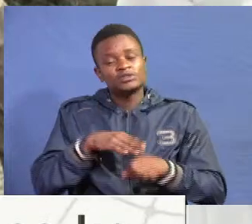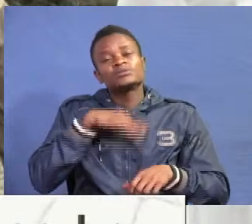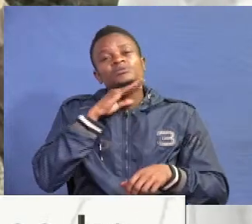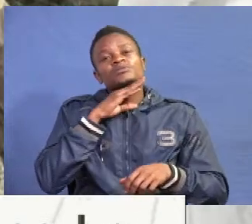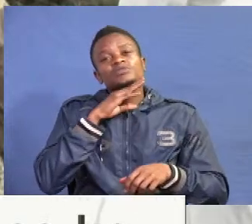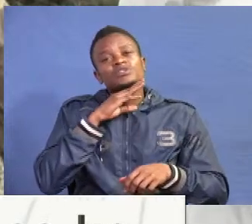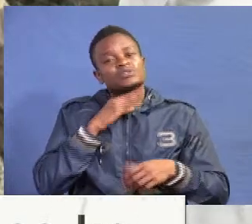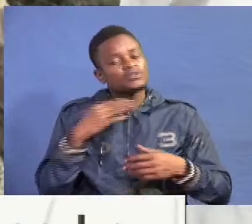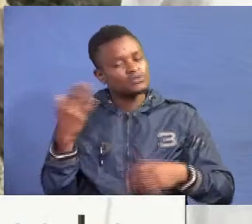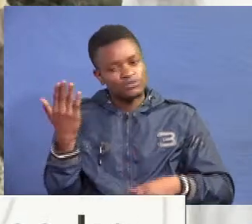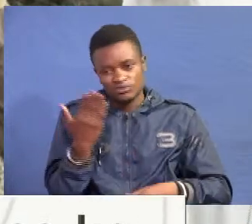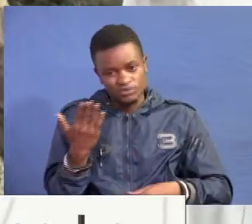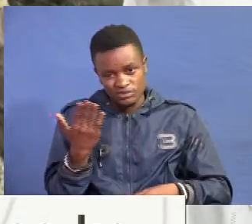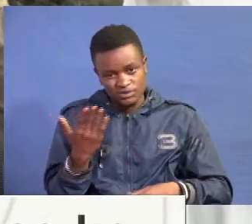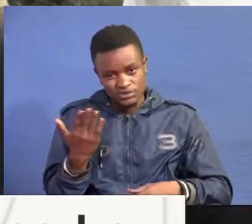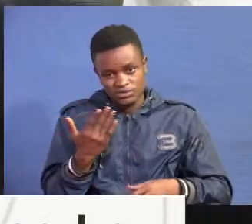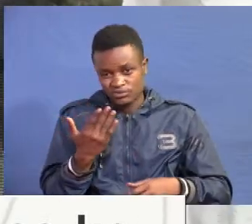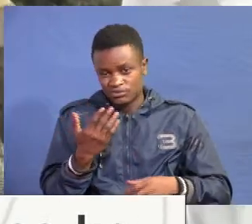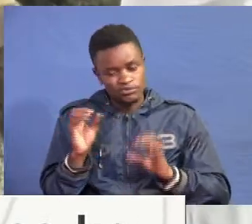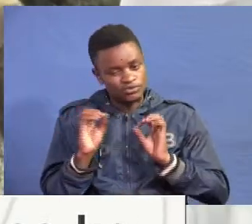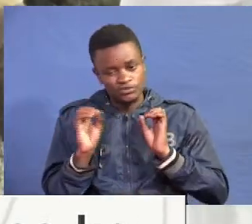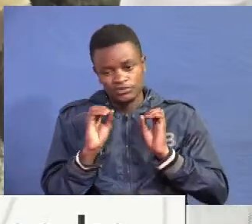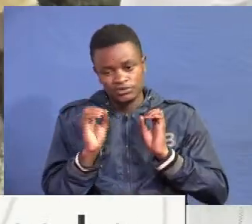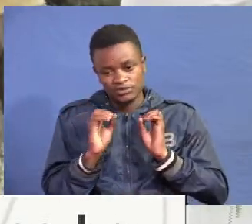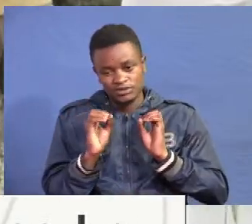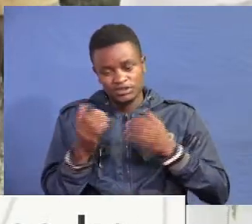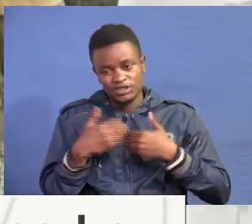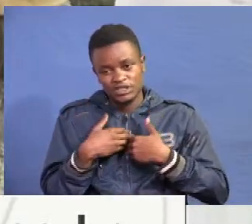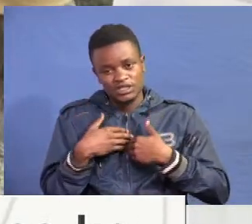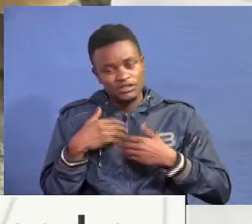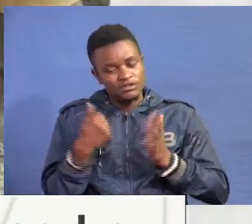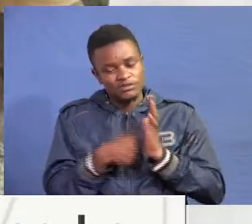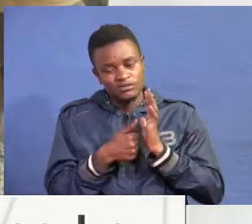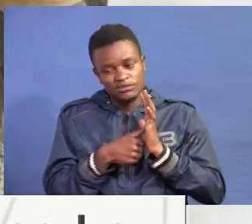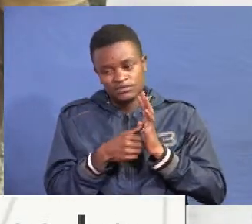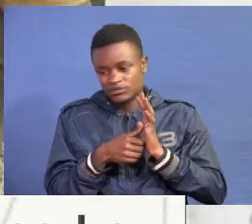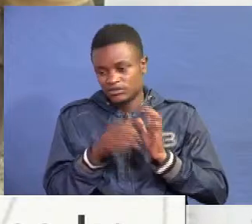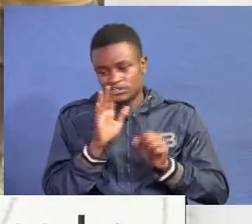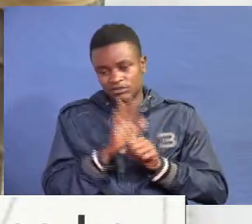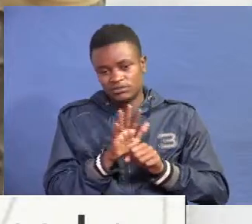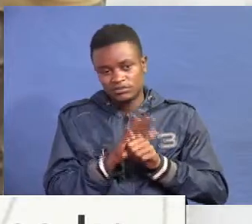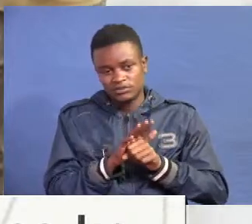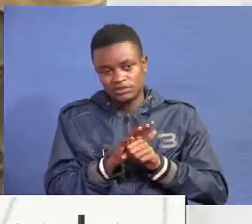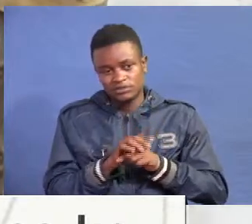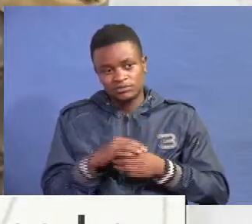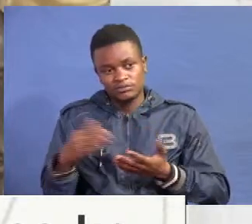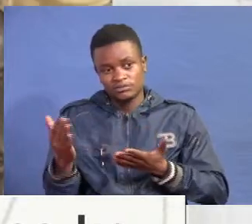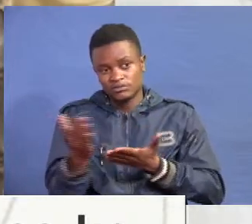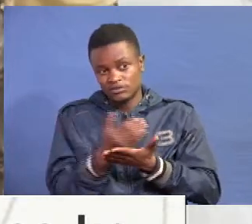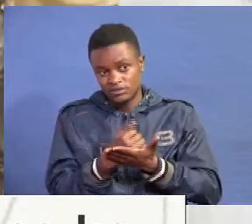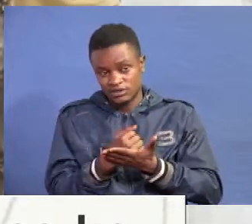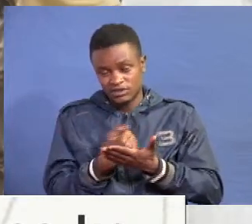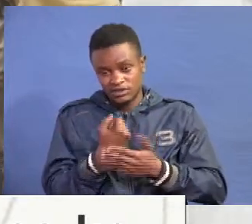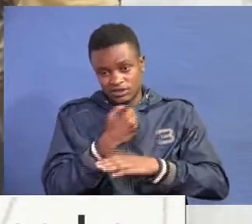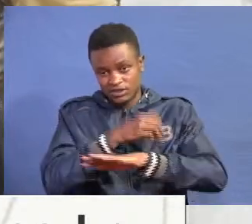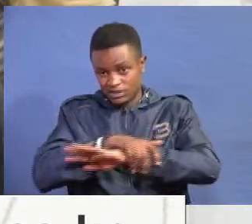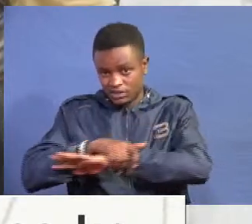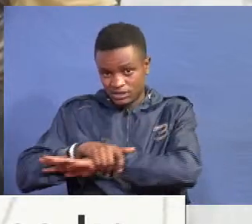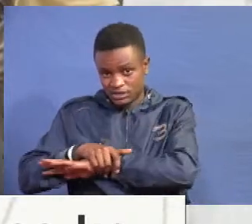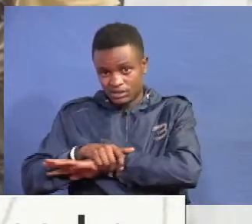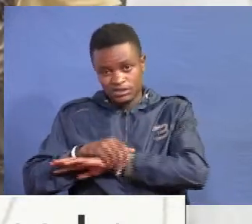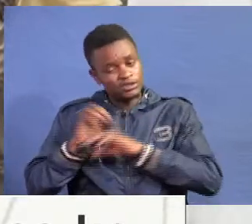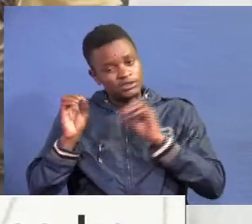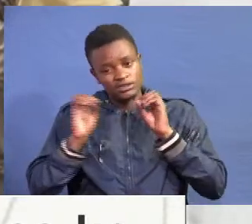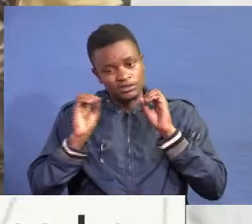hiyo shida tuko nazo ni nyingi sana hapa. Hatuvuni kwa mwaka wa karibu mwaka 5 hivi